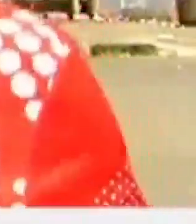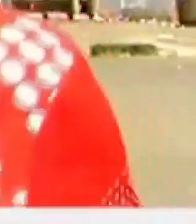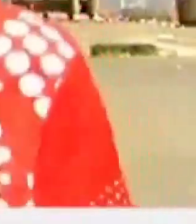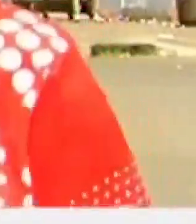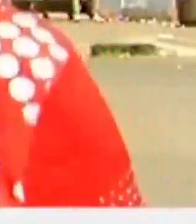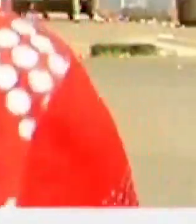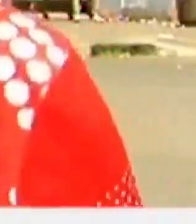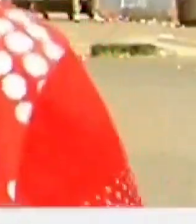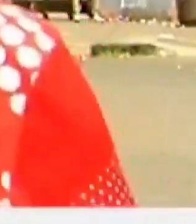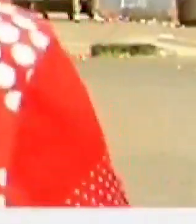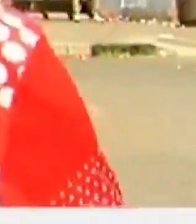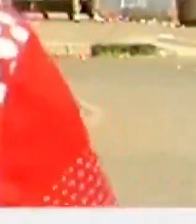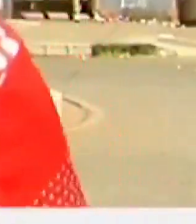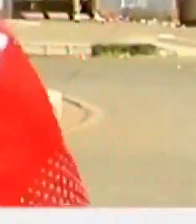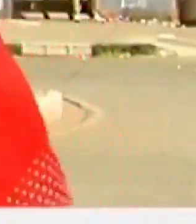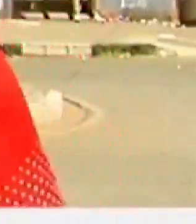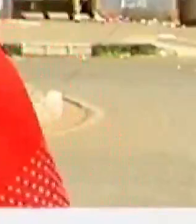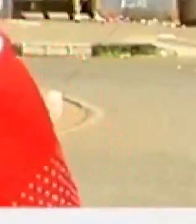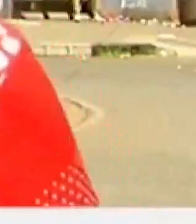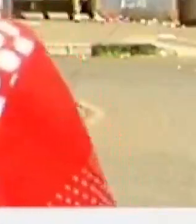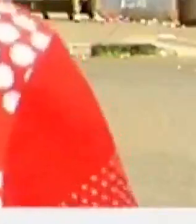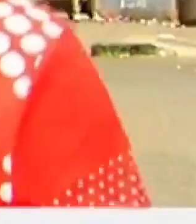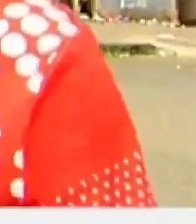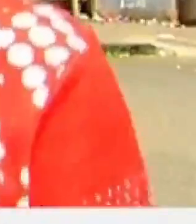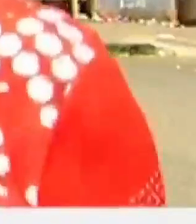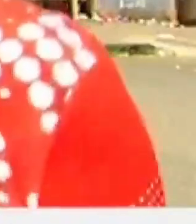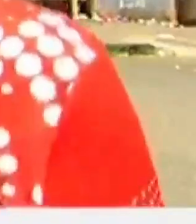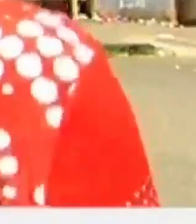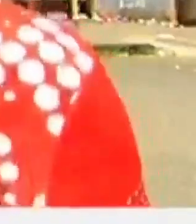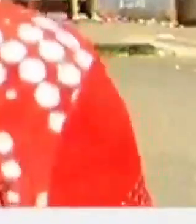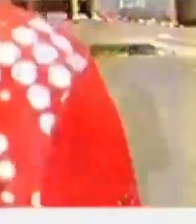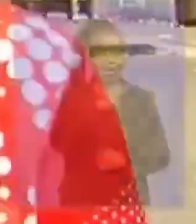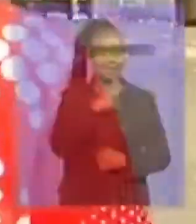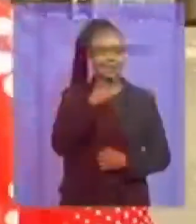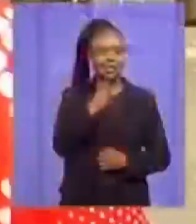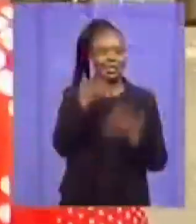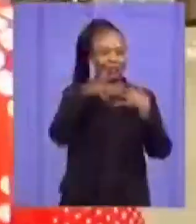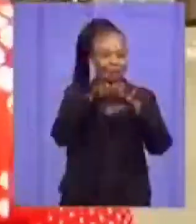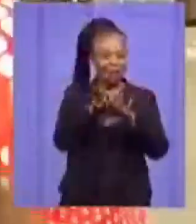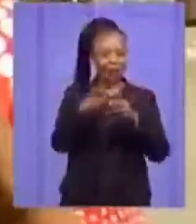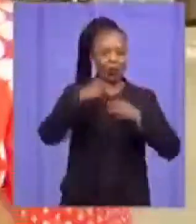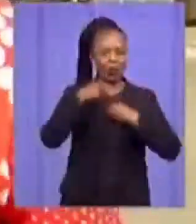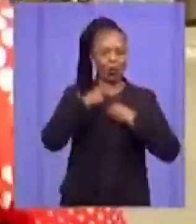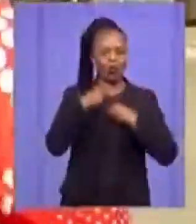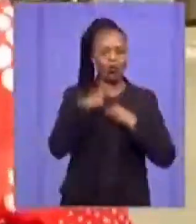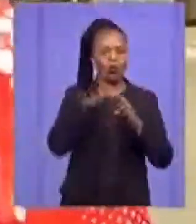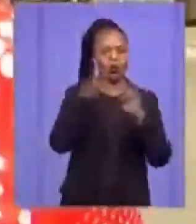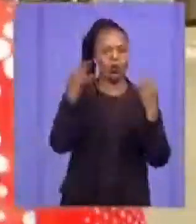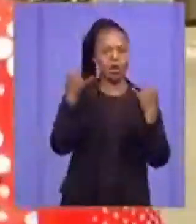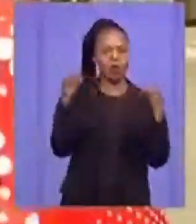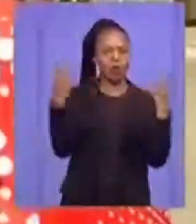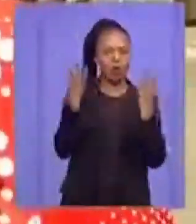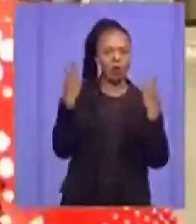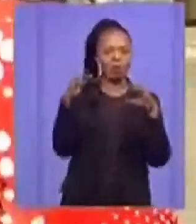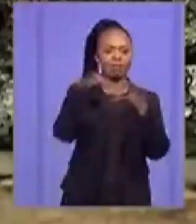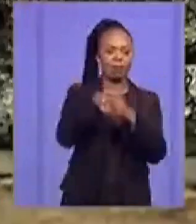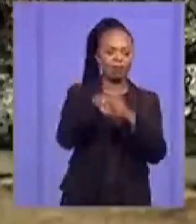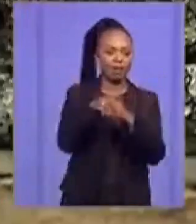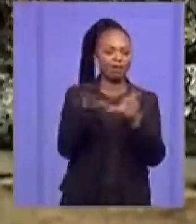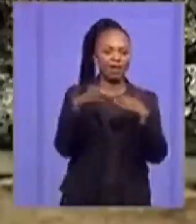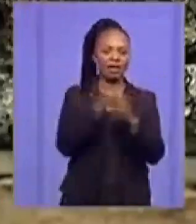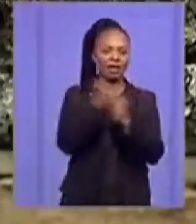onto our throats. We did not sign for that. They decided to implement it on their own. No majority unions were part of